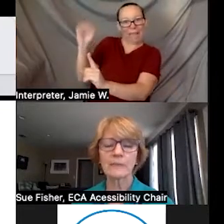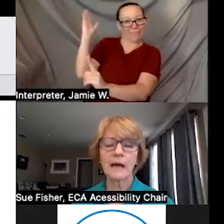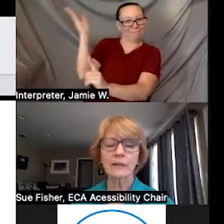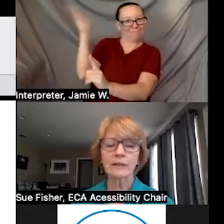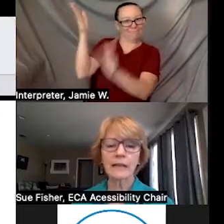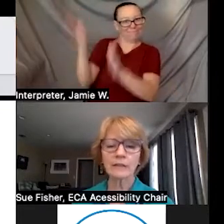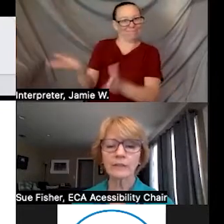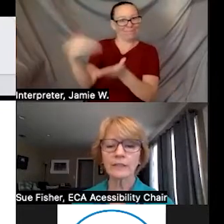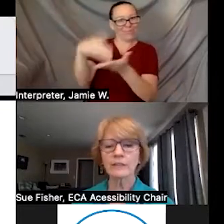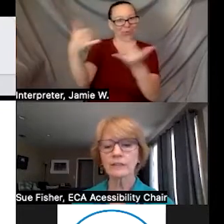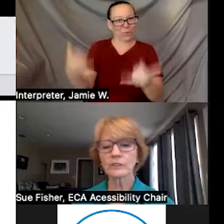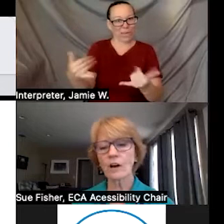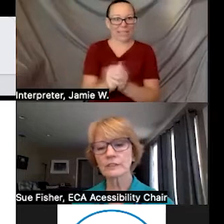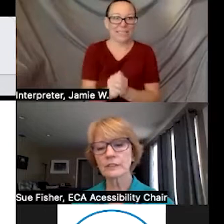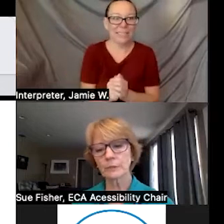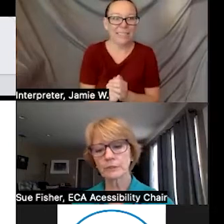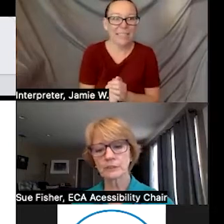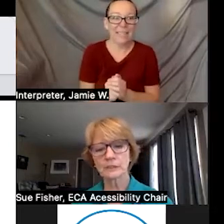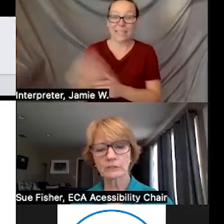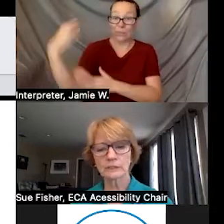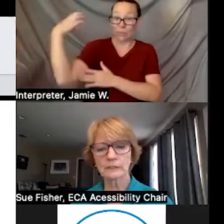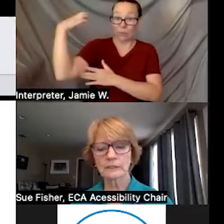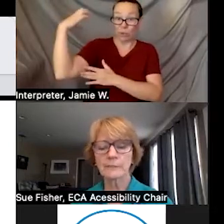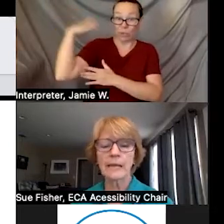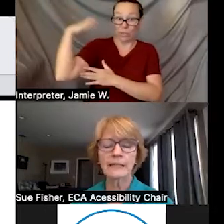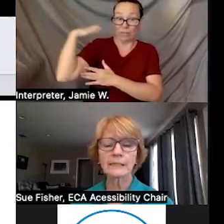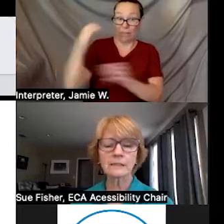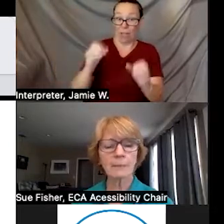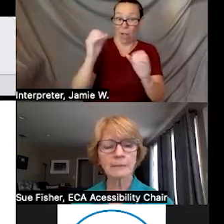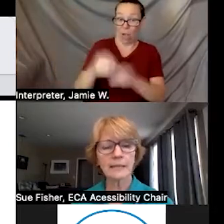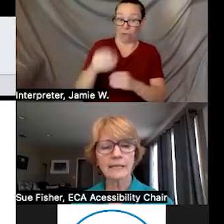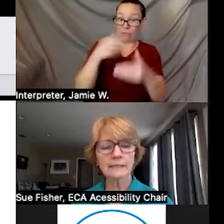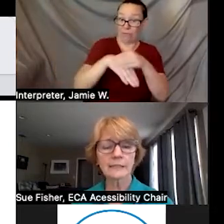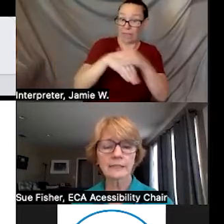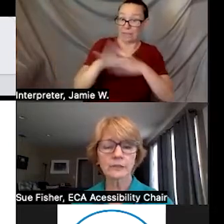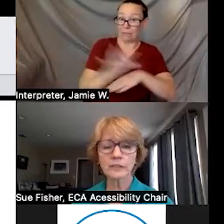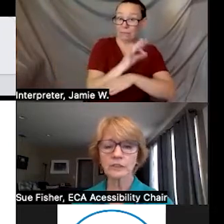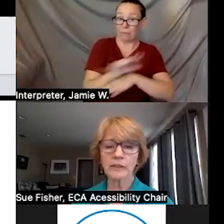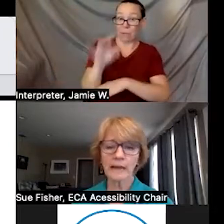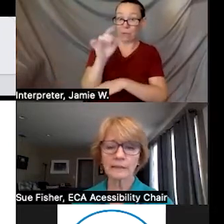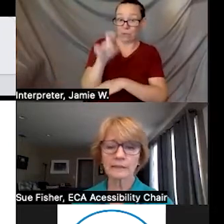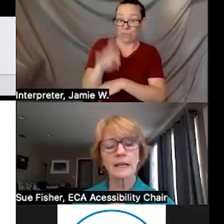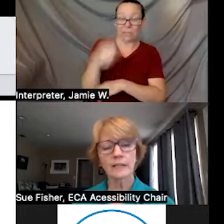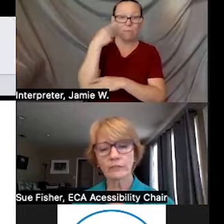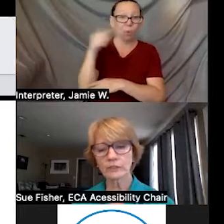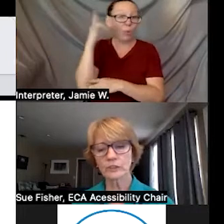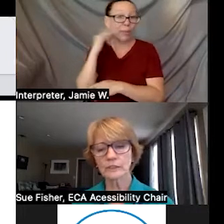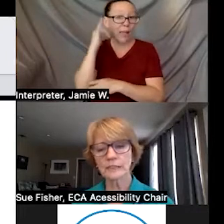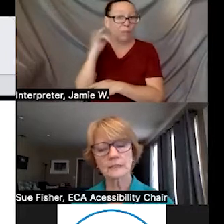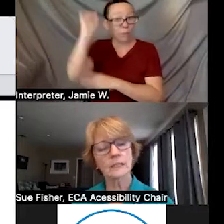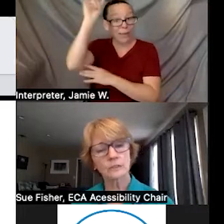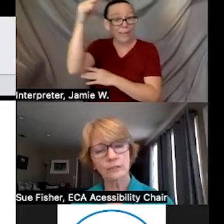Needs out of the California Governor's Office of Emergency Services. And his topic today is an introduction to access and